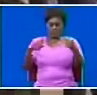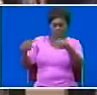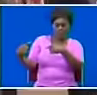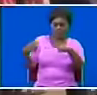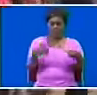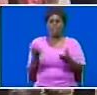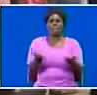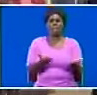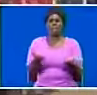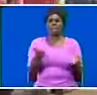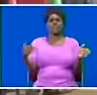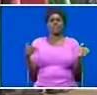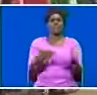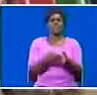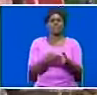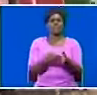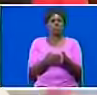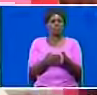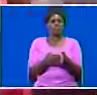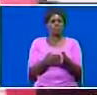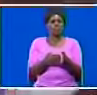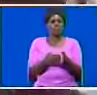business to a standstill.